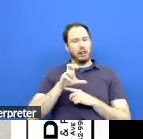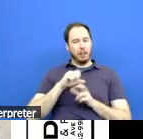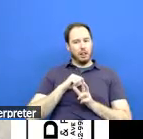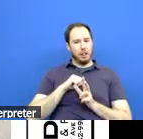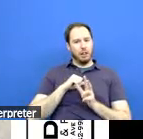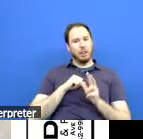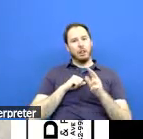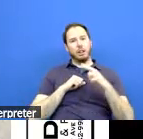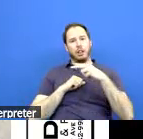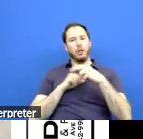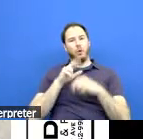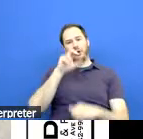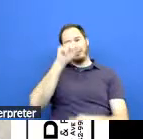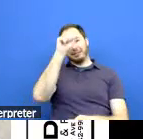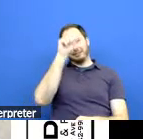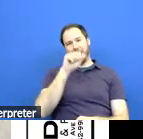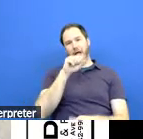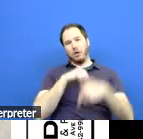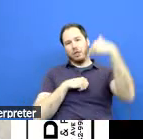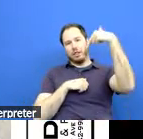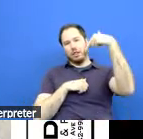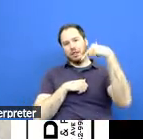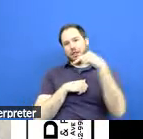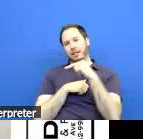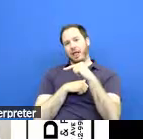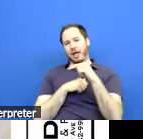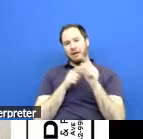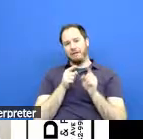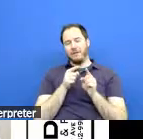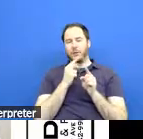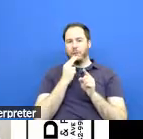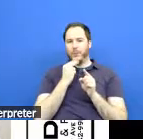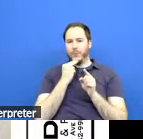right, or southbound on Pinnacle and making the left,